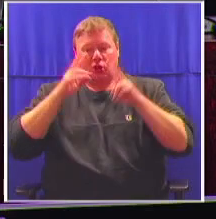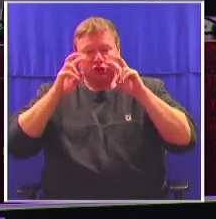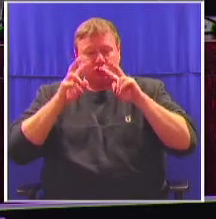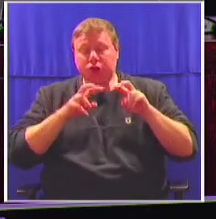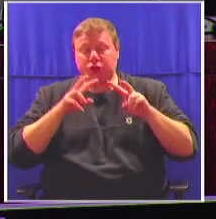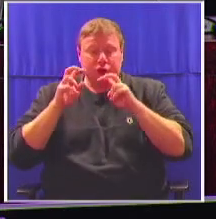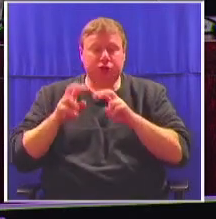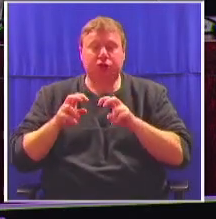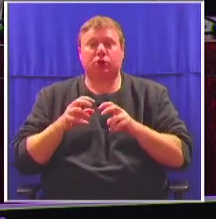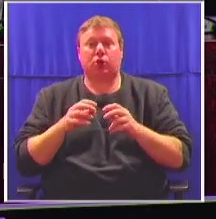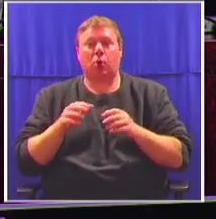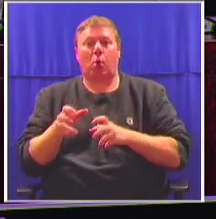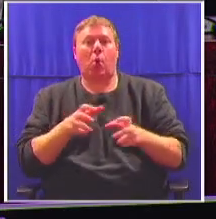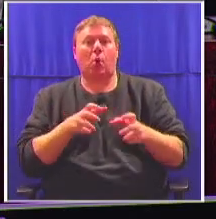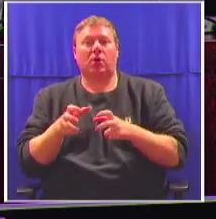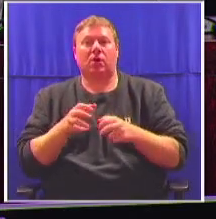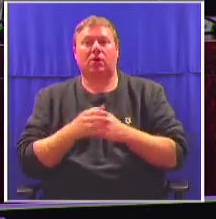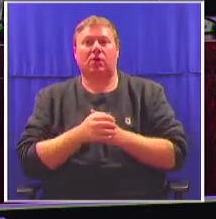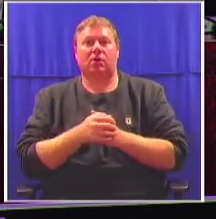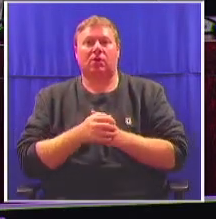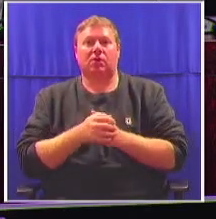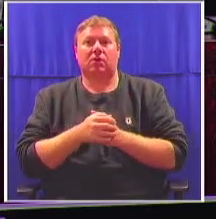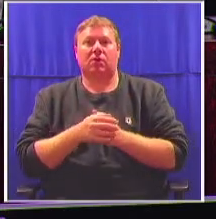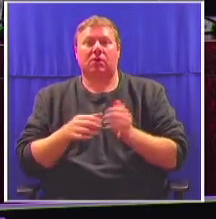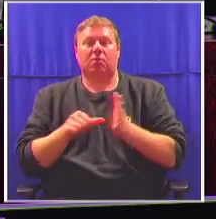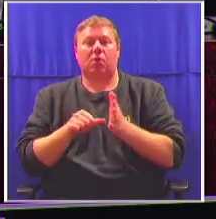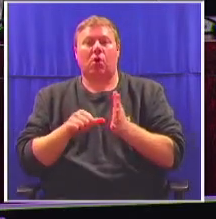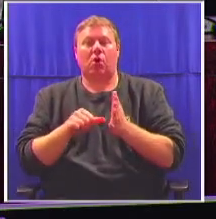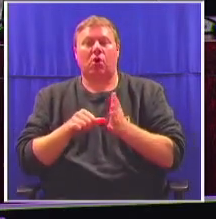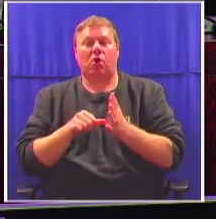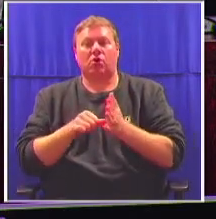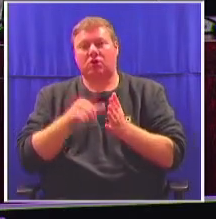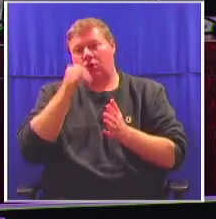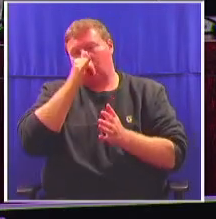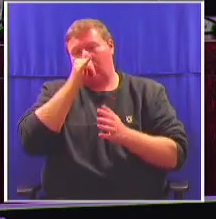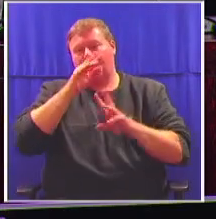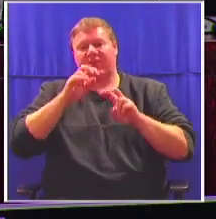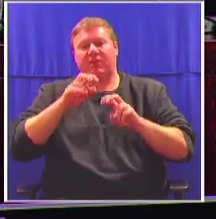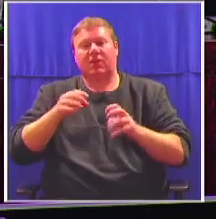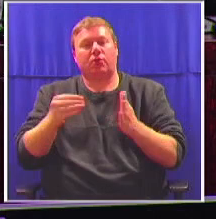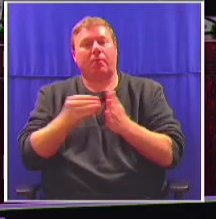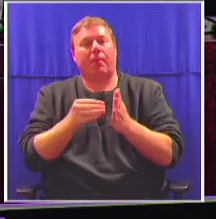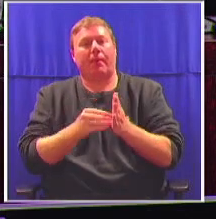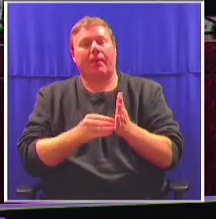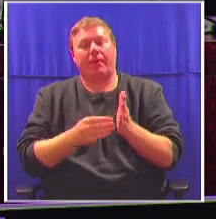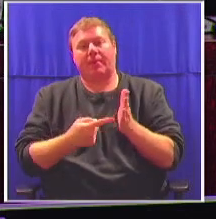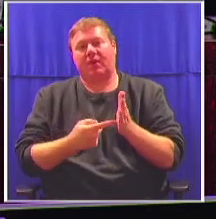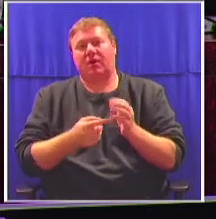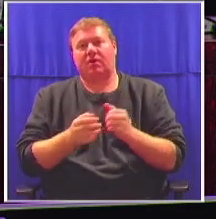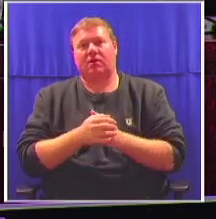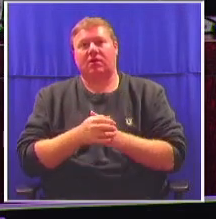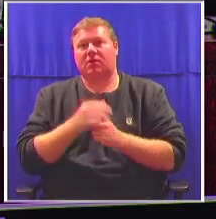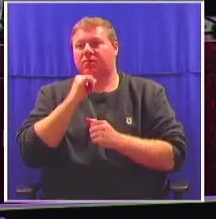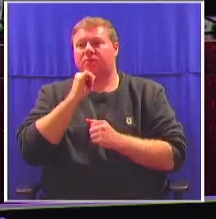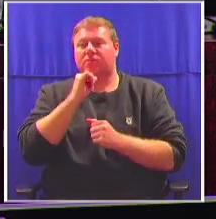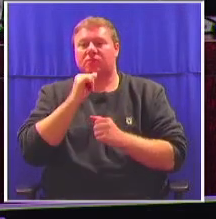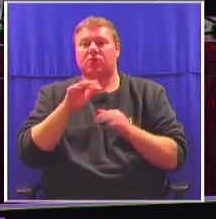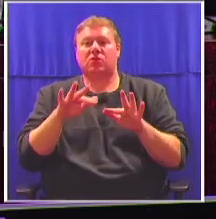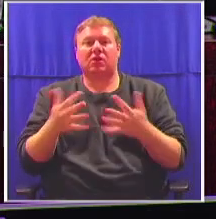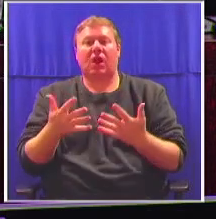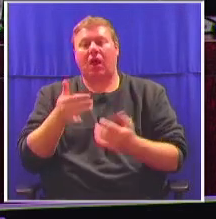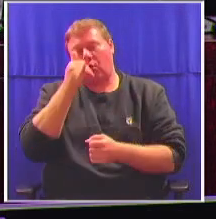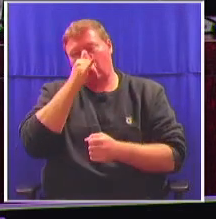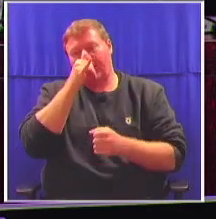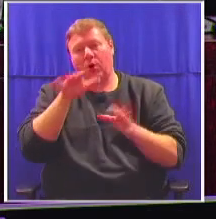coordinated through the Directorate of Priority Crime Investigation. We will not allow criminal